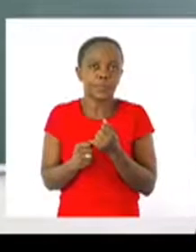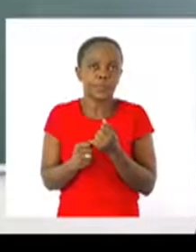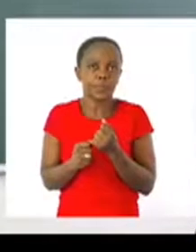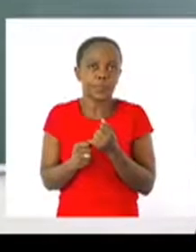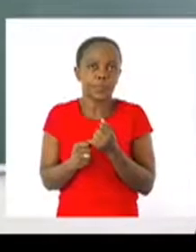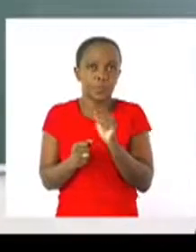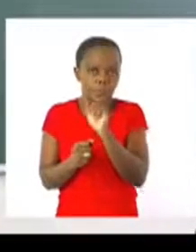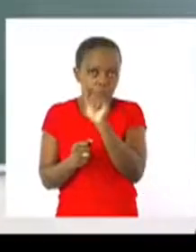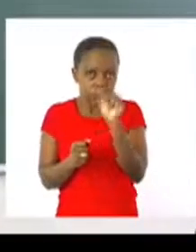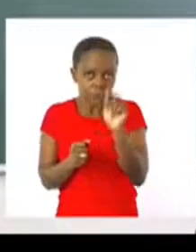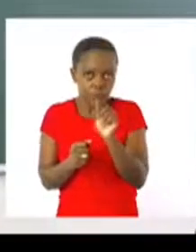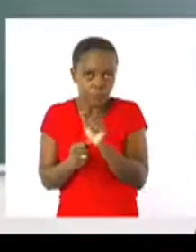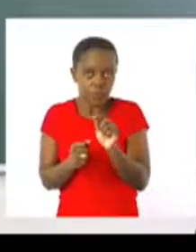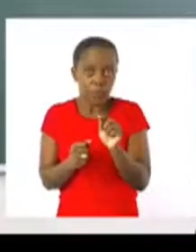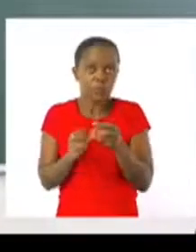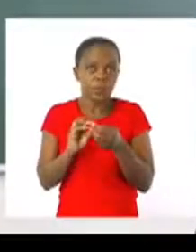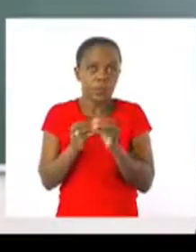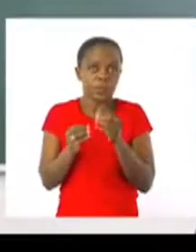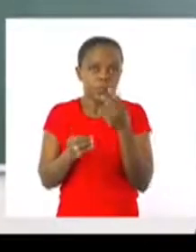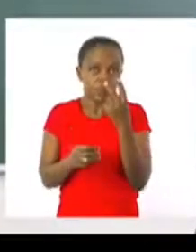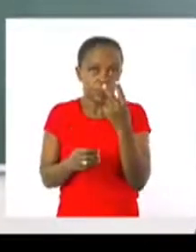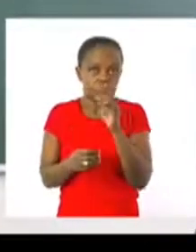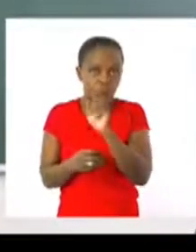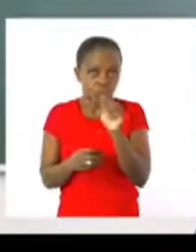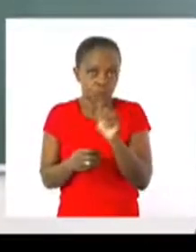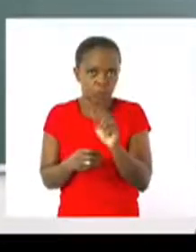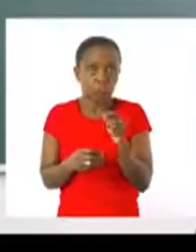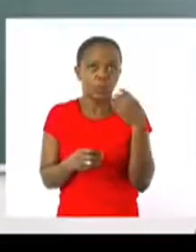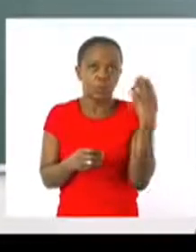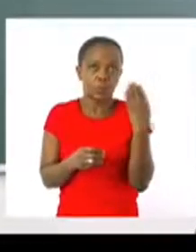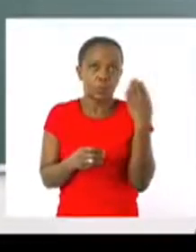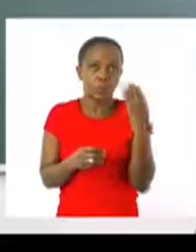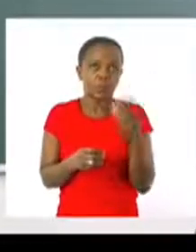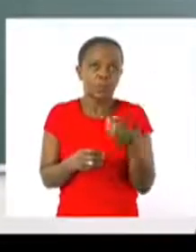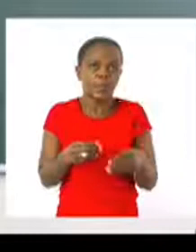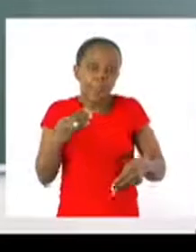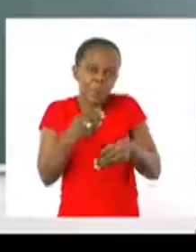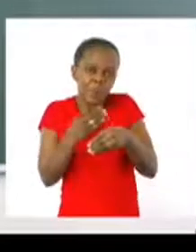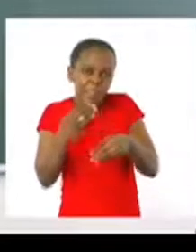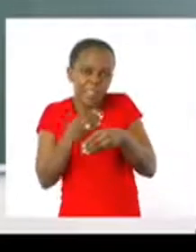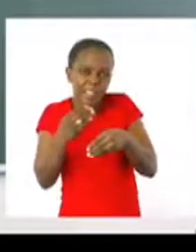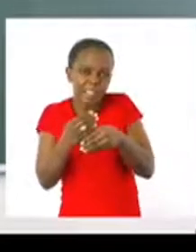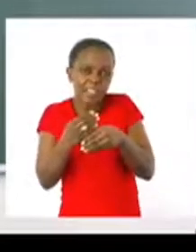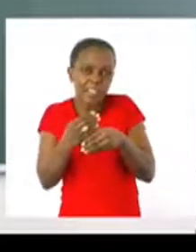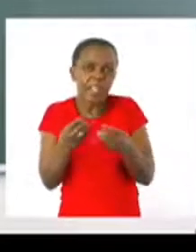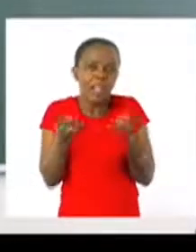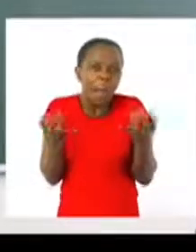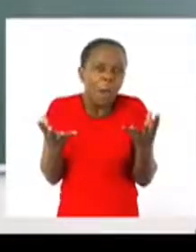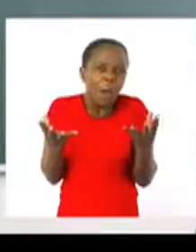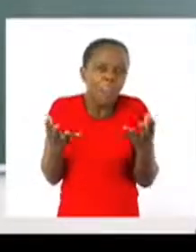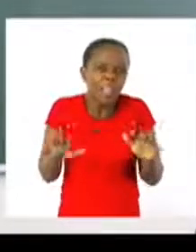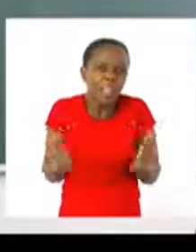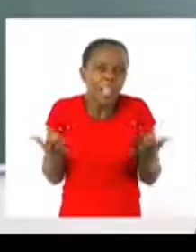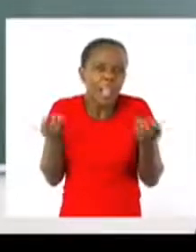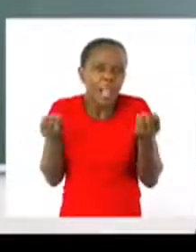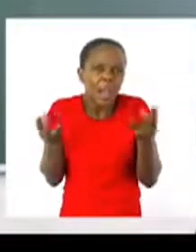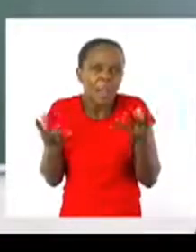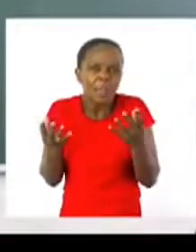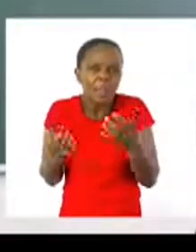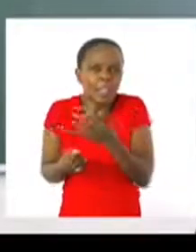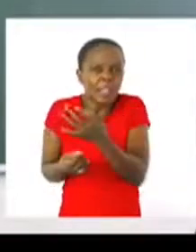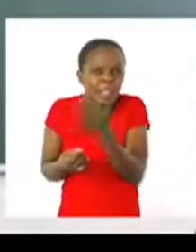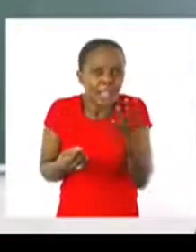chalkboard. 2 blue balls plus this number that we have not been given. Let's count